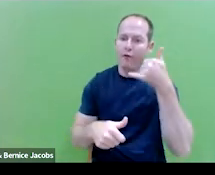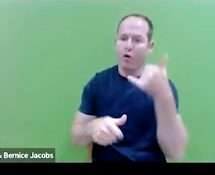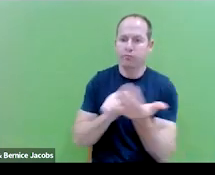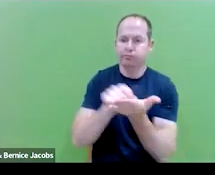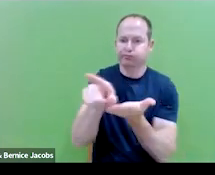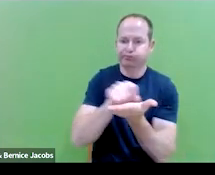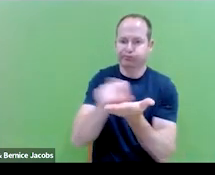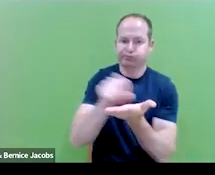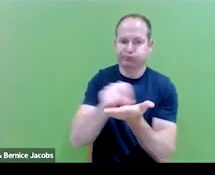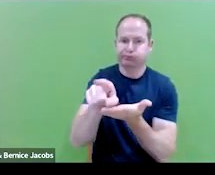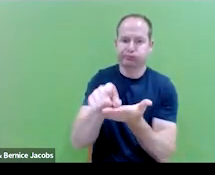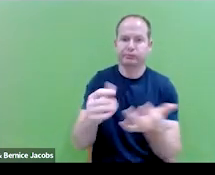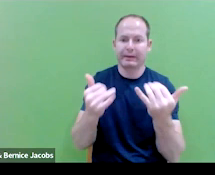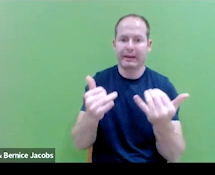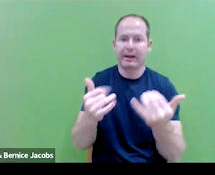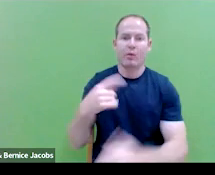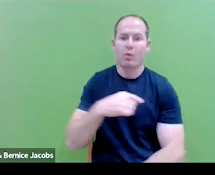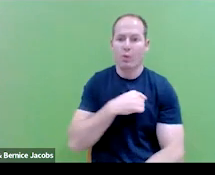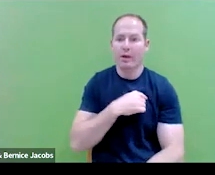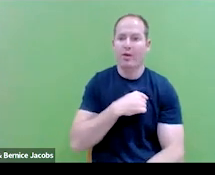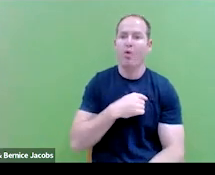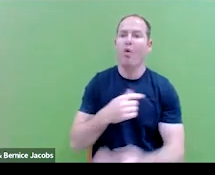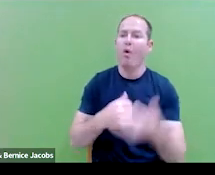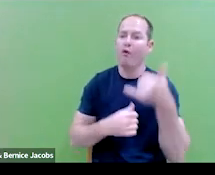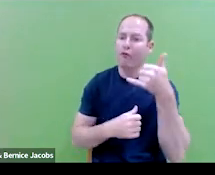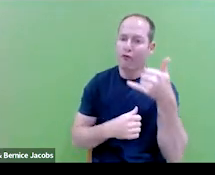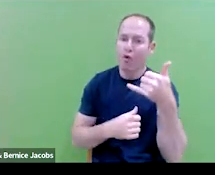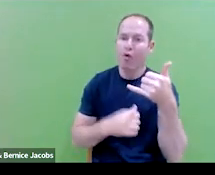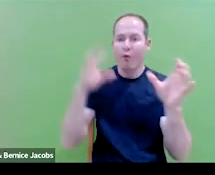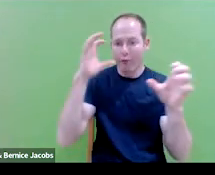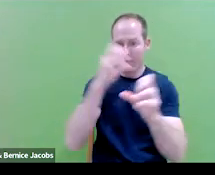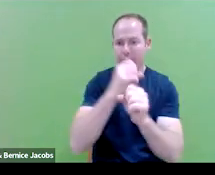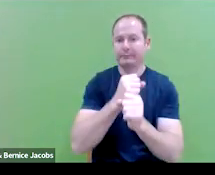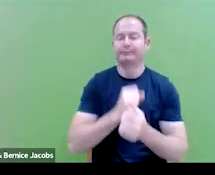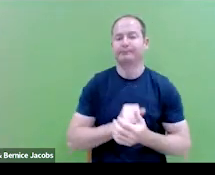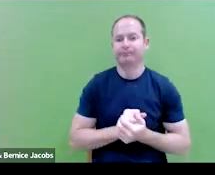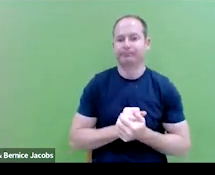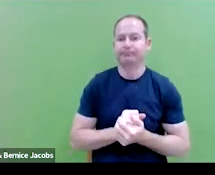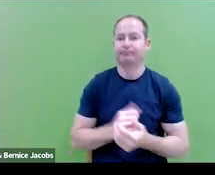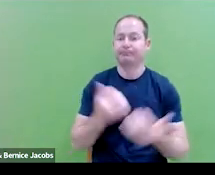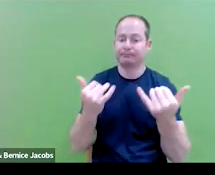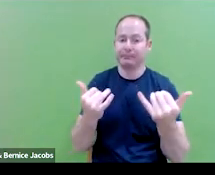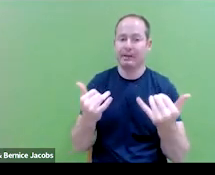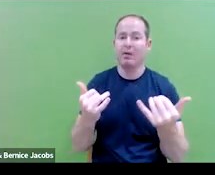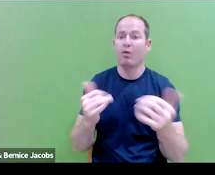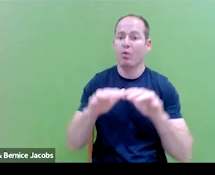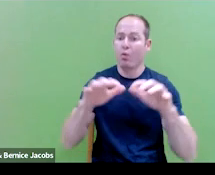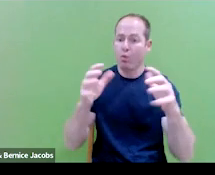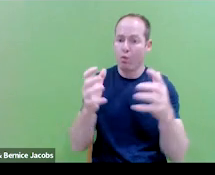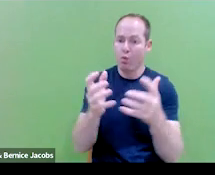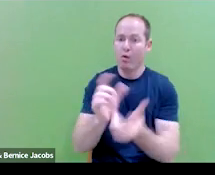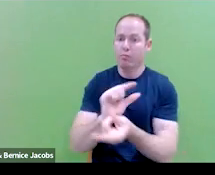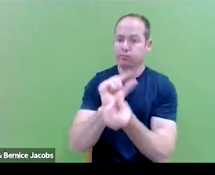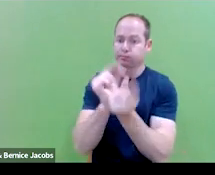have a bigger focus on the digital space. We also have this concept of globalization, where people are